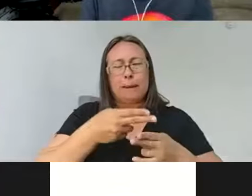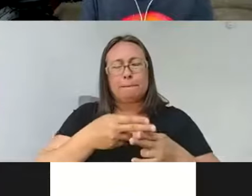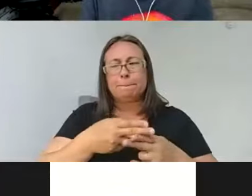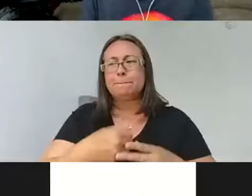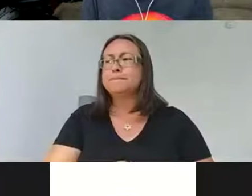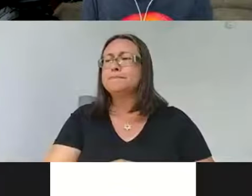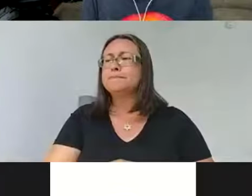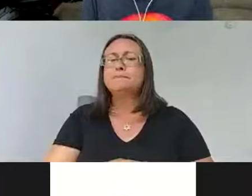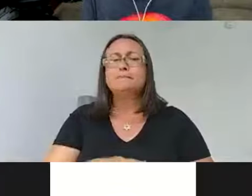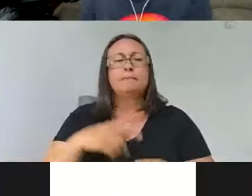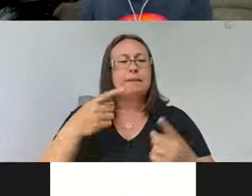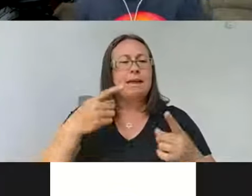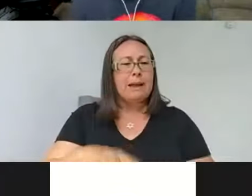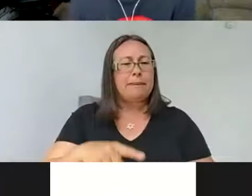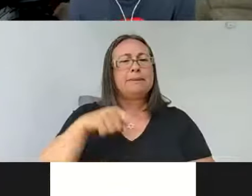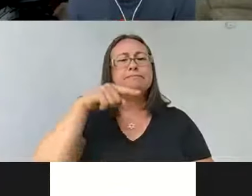San Diego